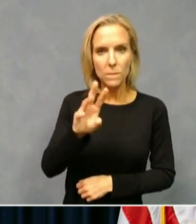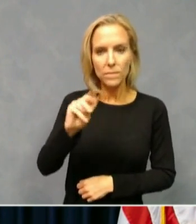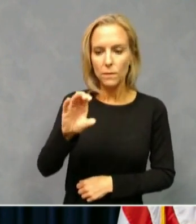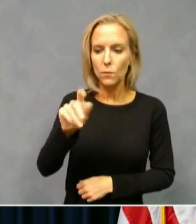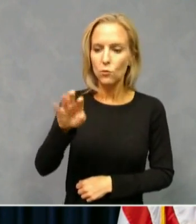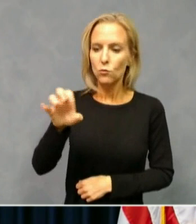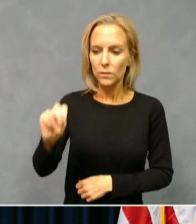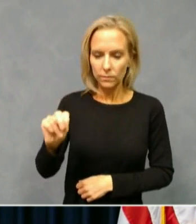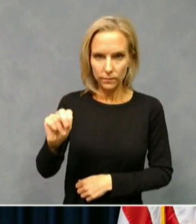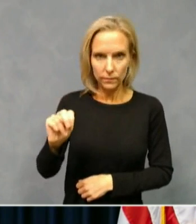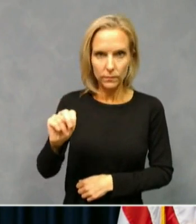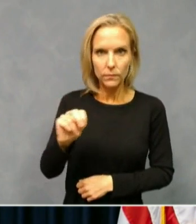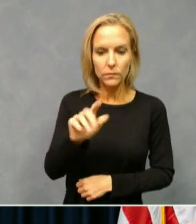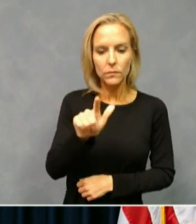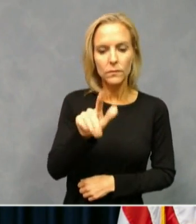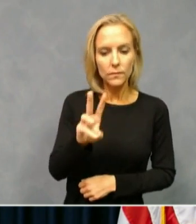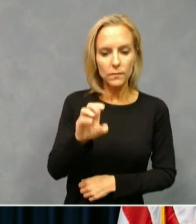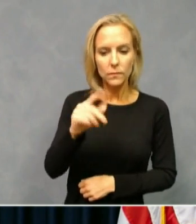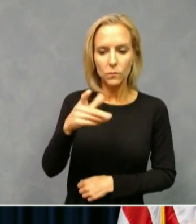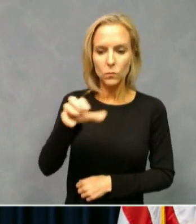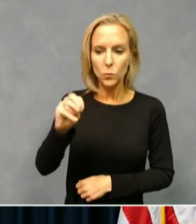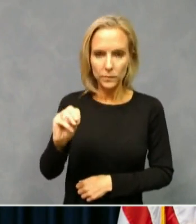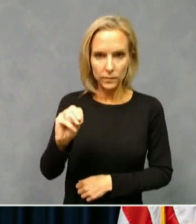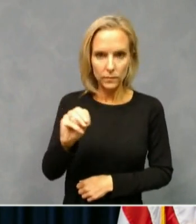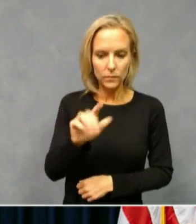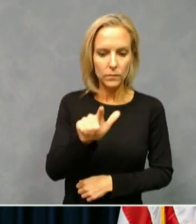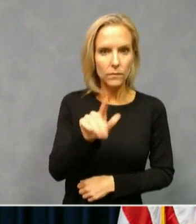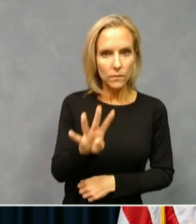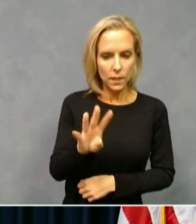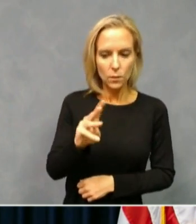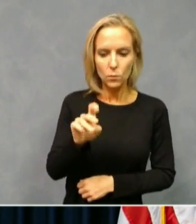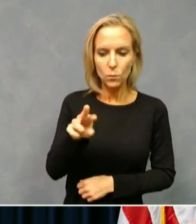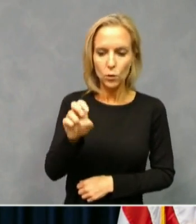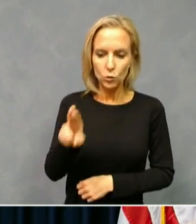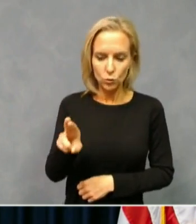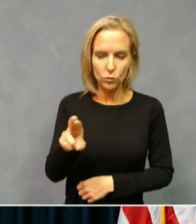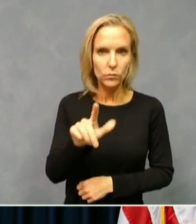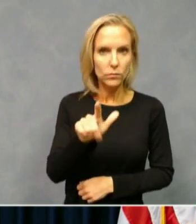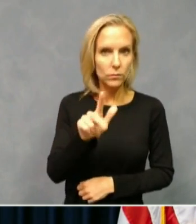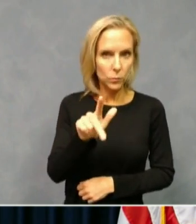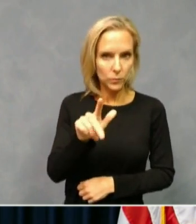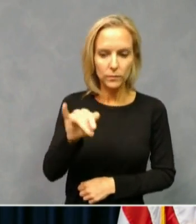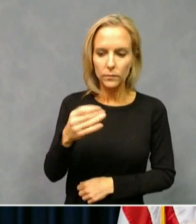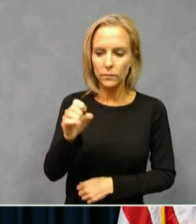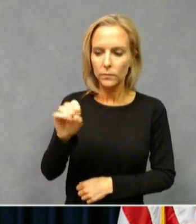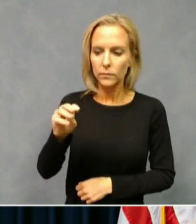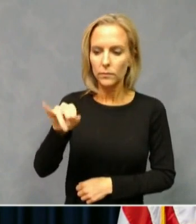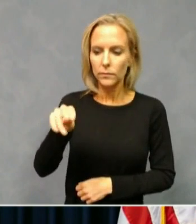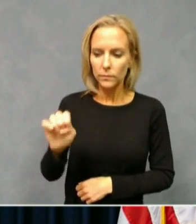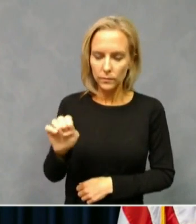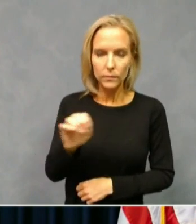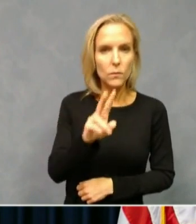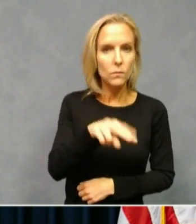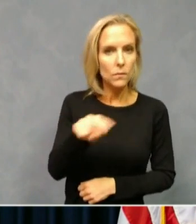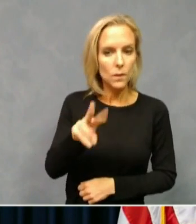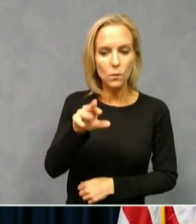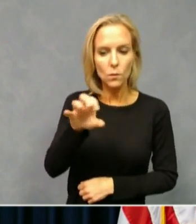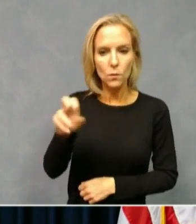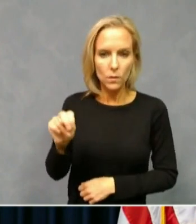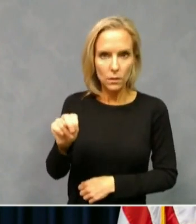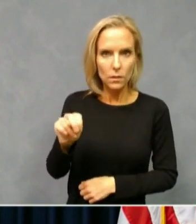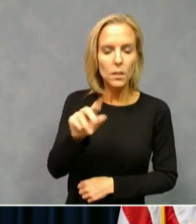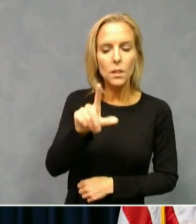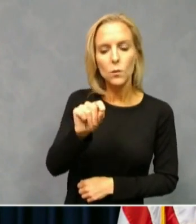McCracken, 26 in Oldham, 24 in Mercer, 23 in Jessamine, 22 in Warren, 20 in